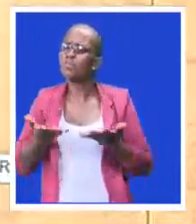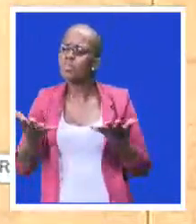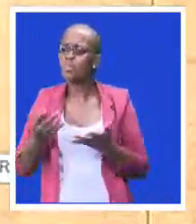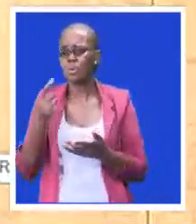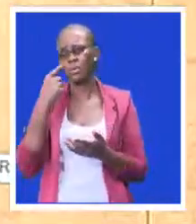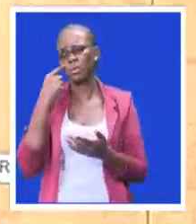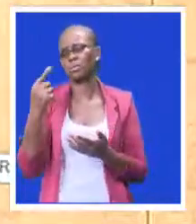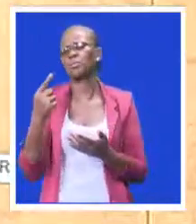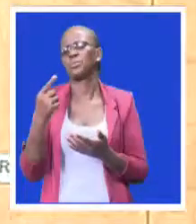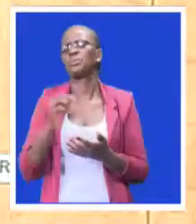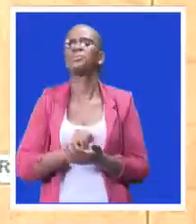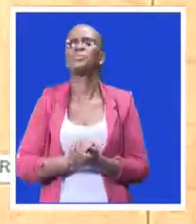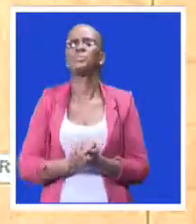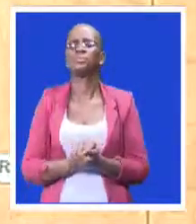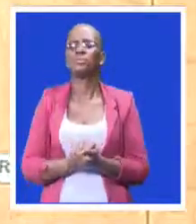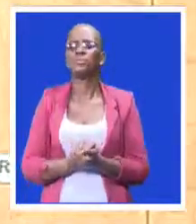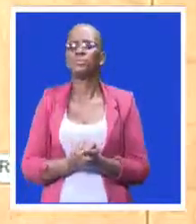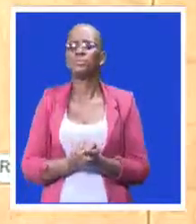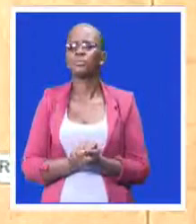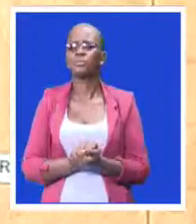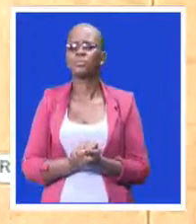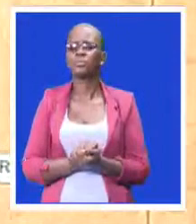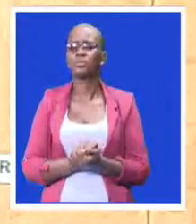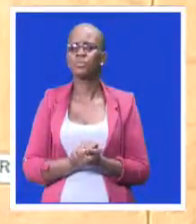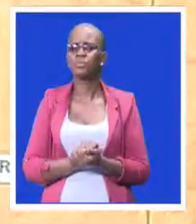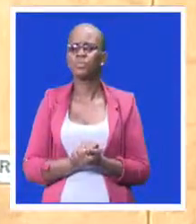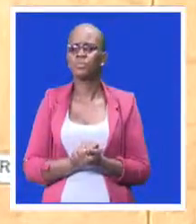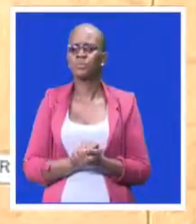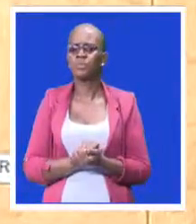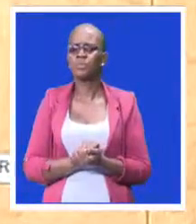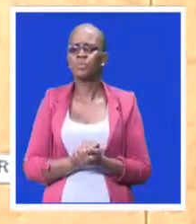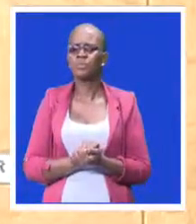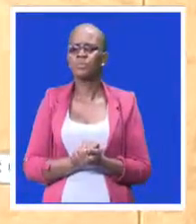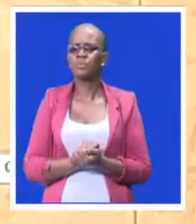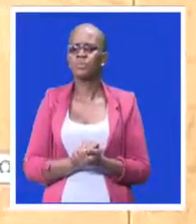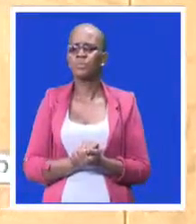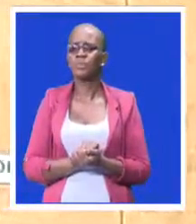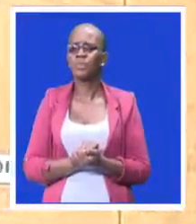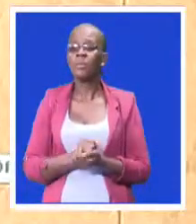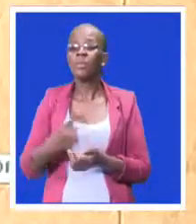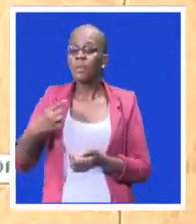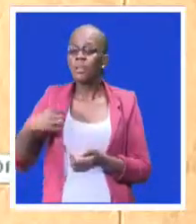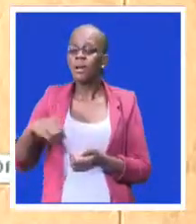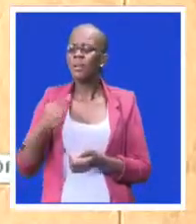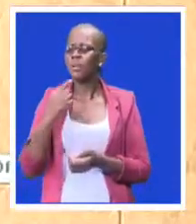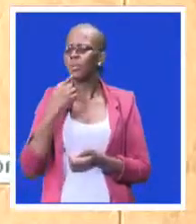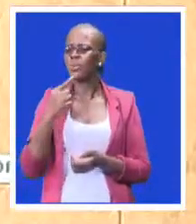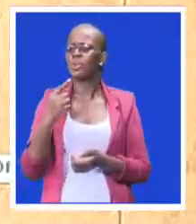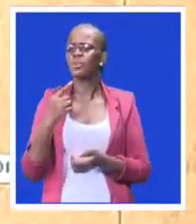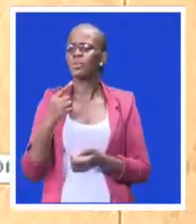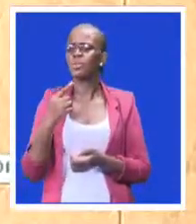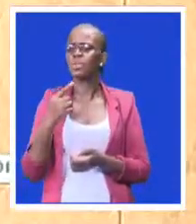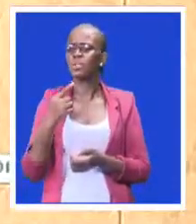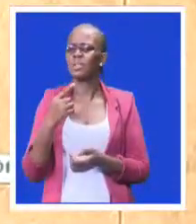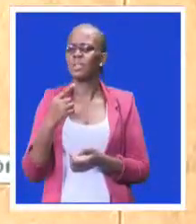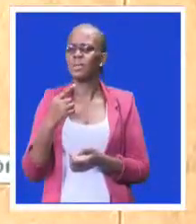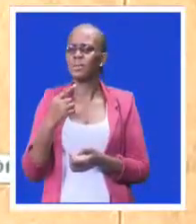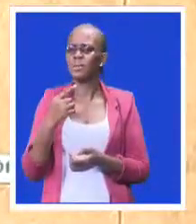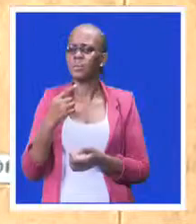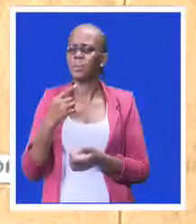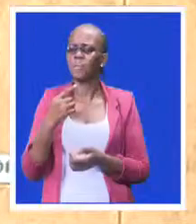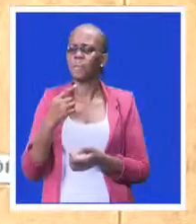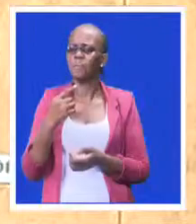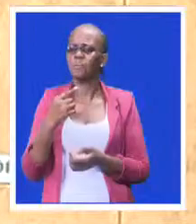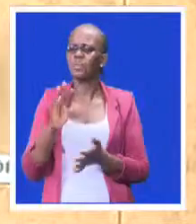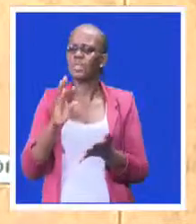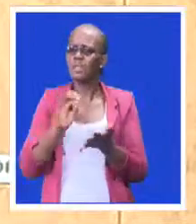shaped like a triangle? Yes, someone is saying a piece of pizza, teacher. Yes, a piece of pizza